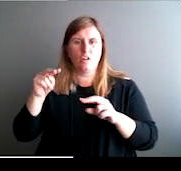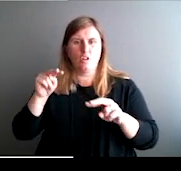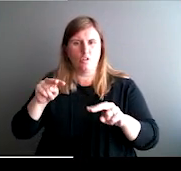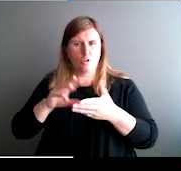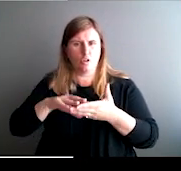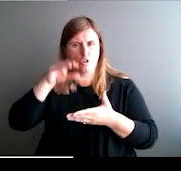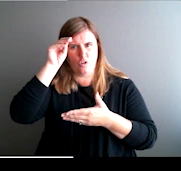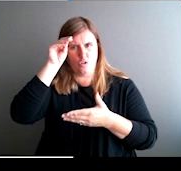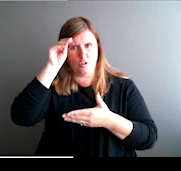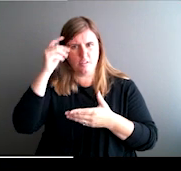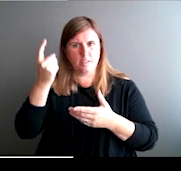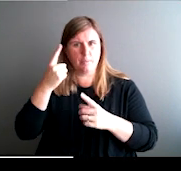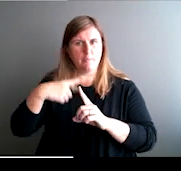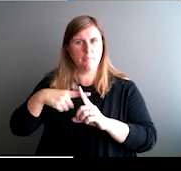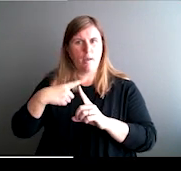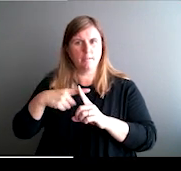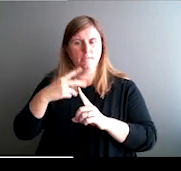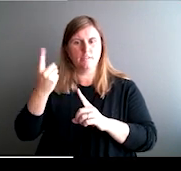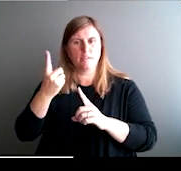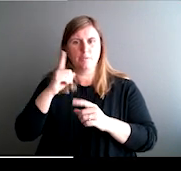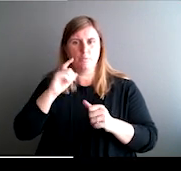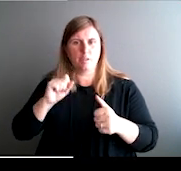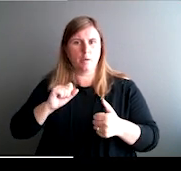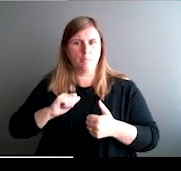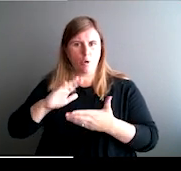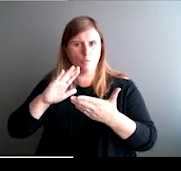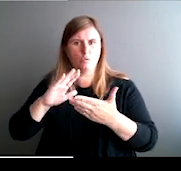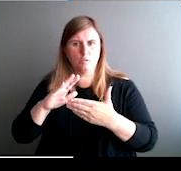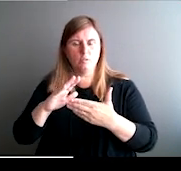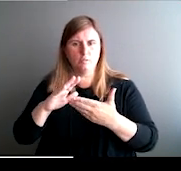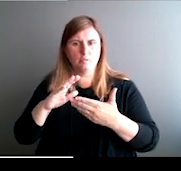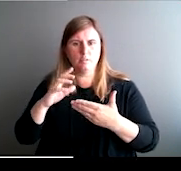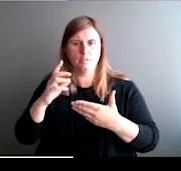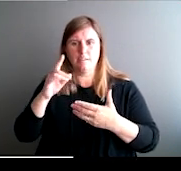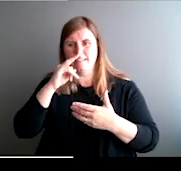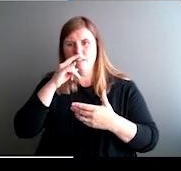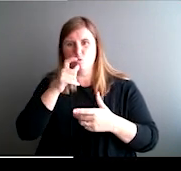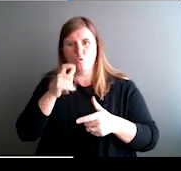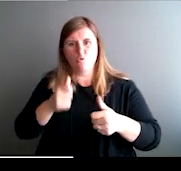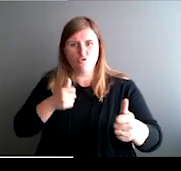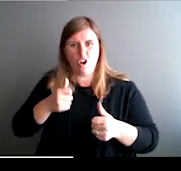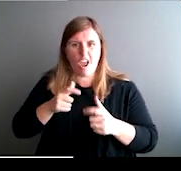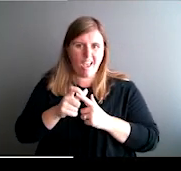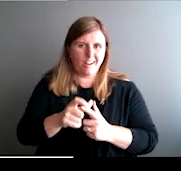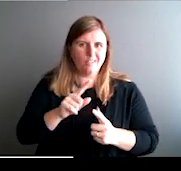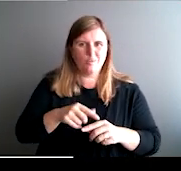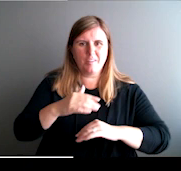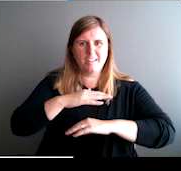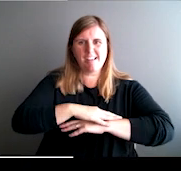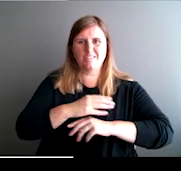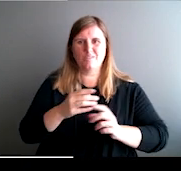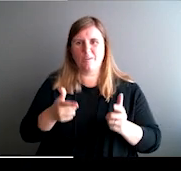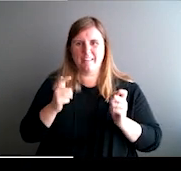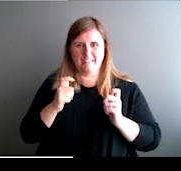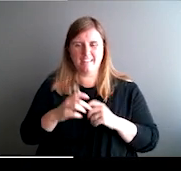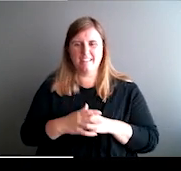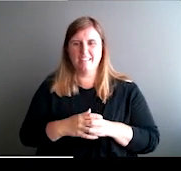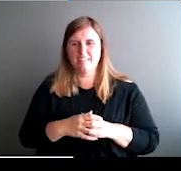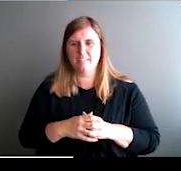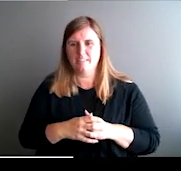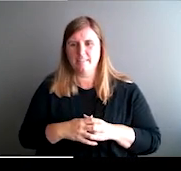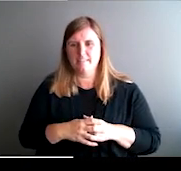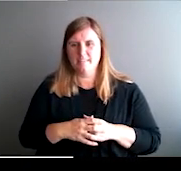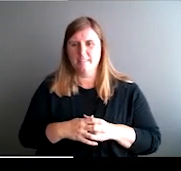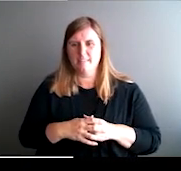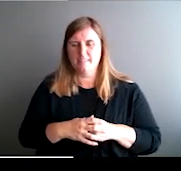as something positive and something to be approached. You know, you want kids sort of running to the desk to work with you. So while I won't